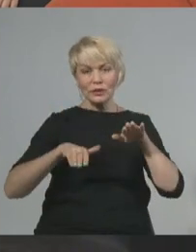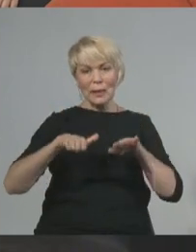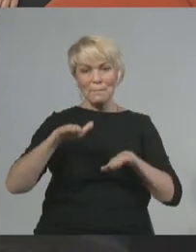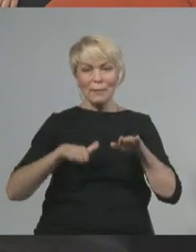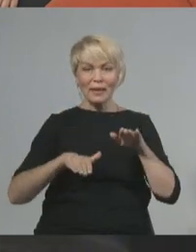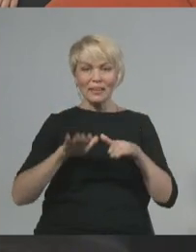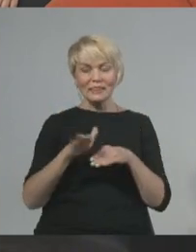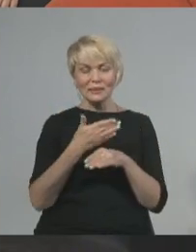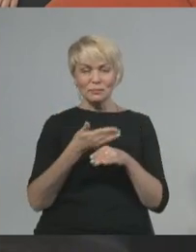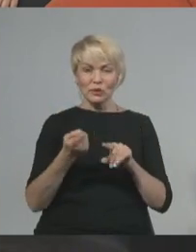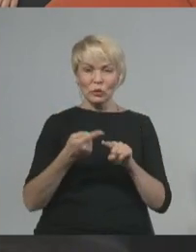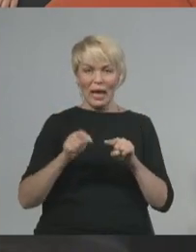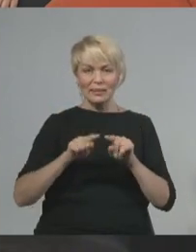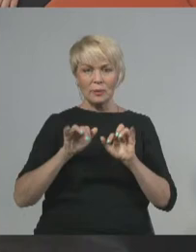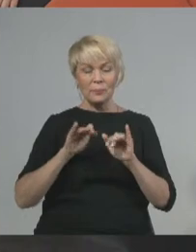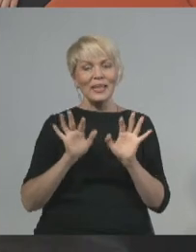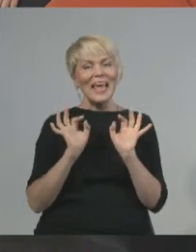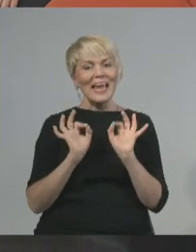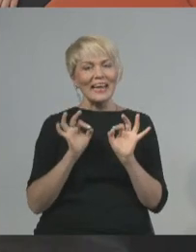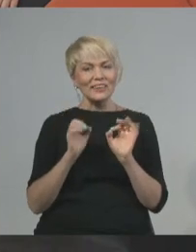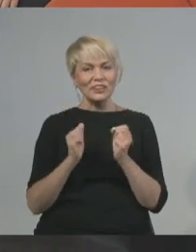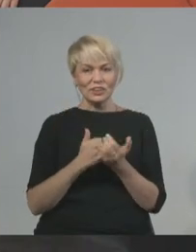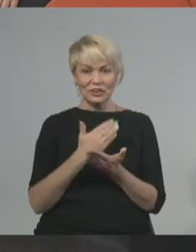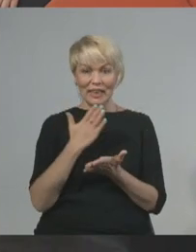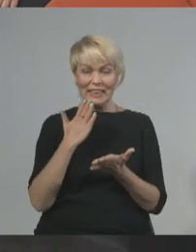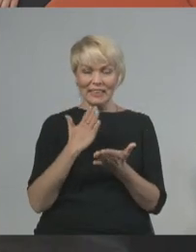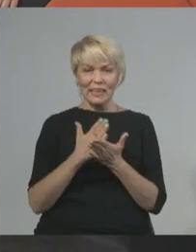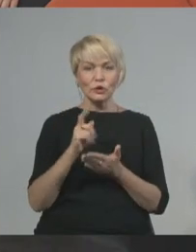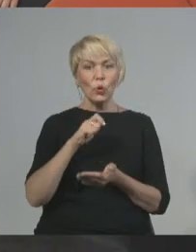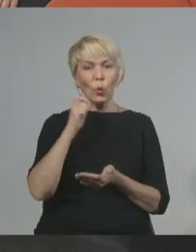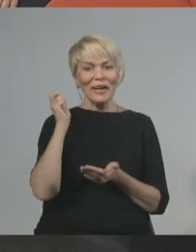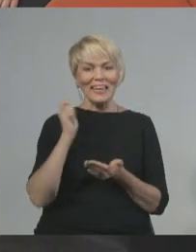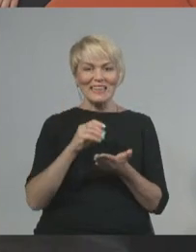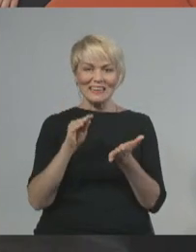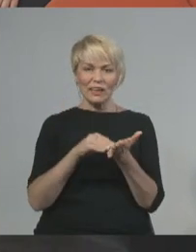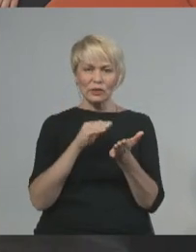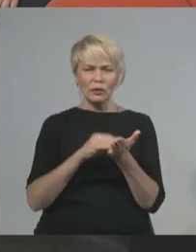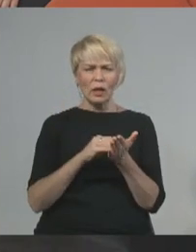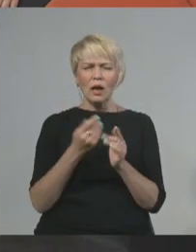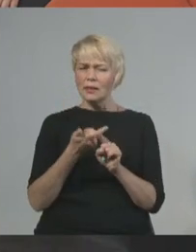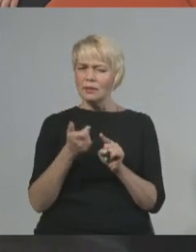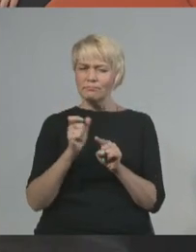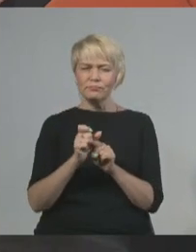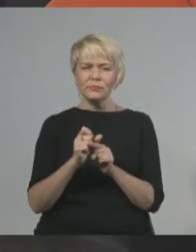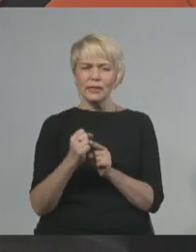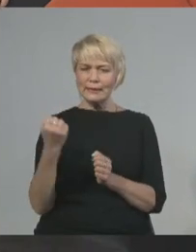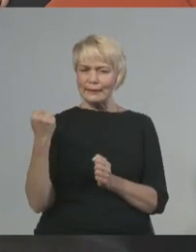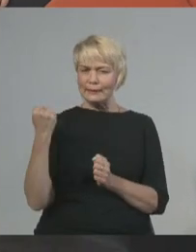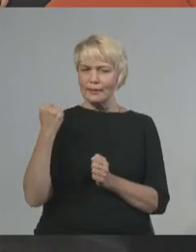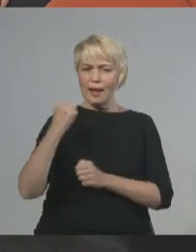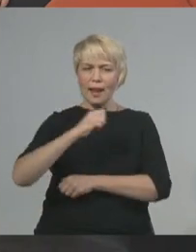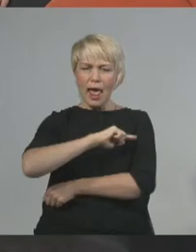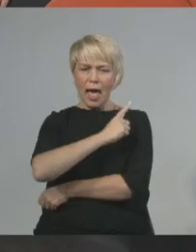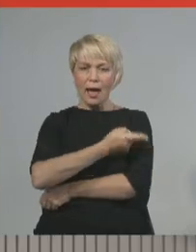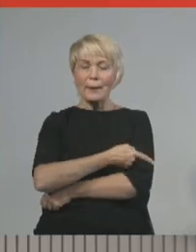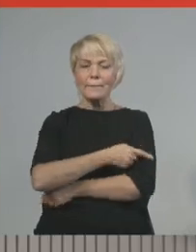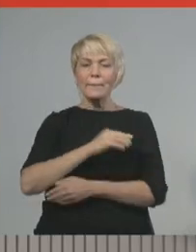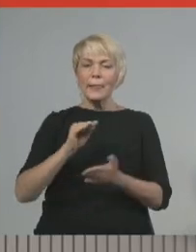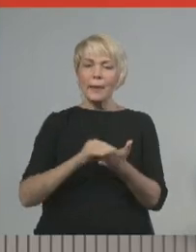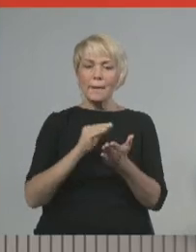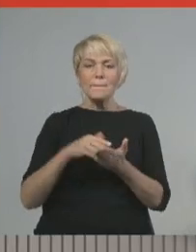harmonized balance between these functions yes we do ukrainian journalism is rather strong journalism as